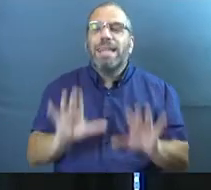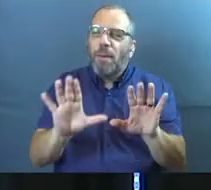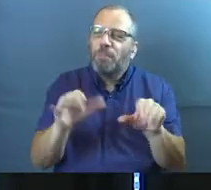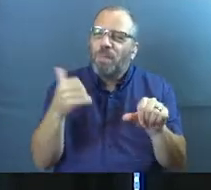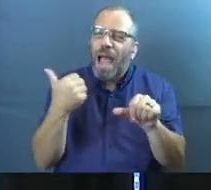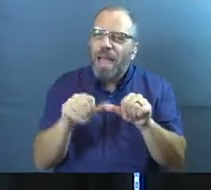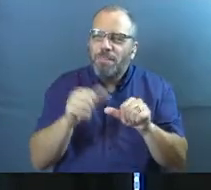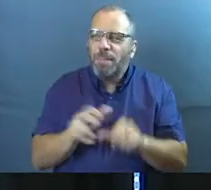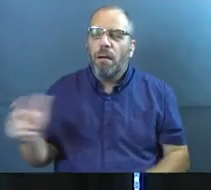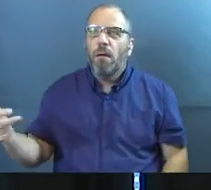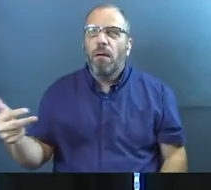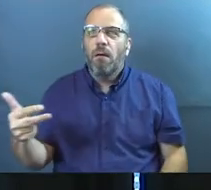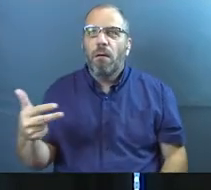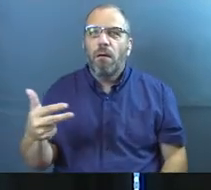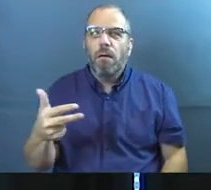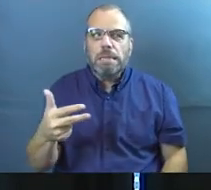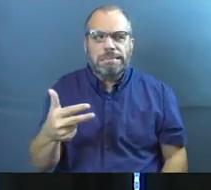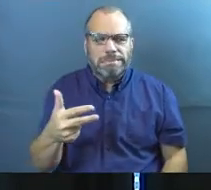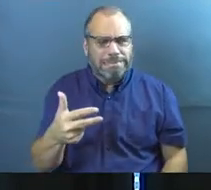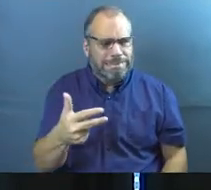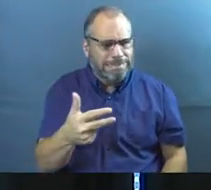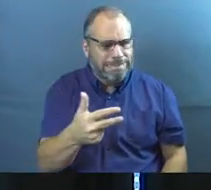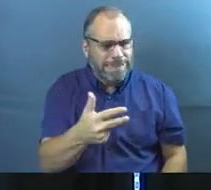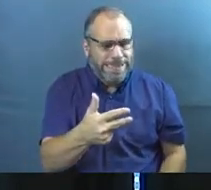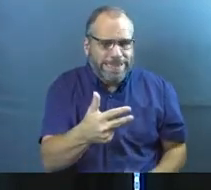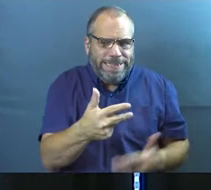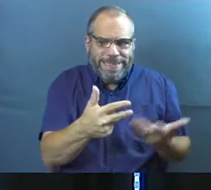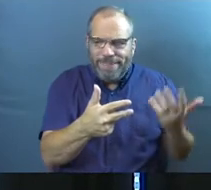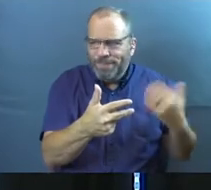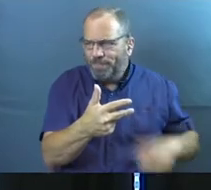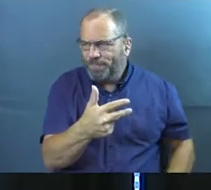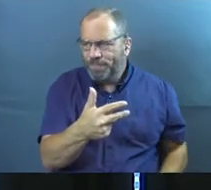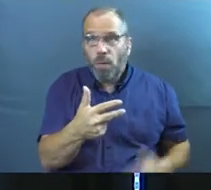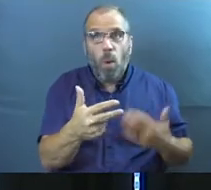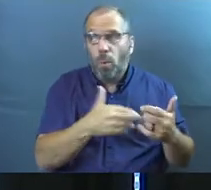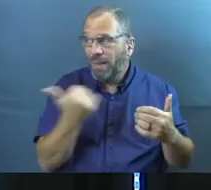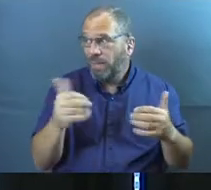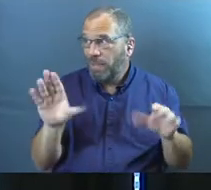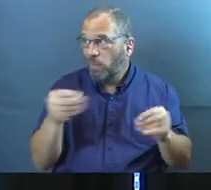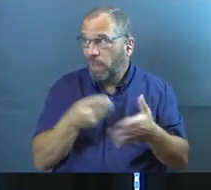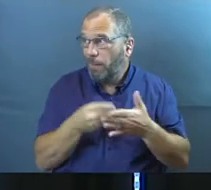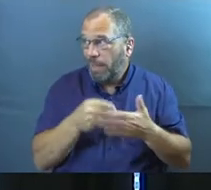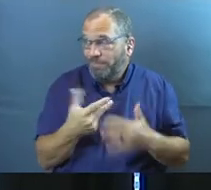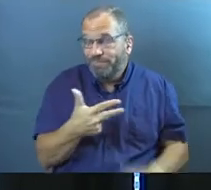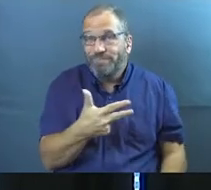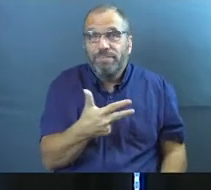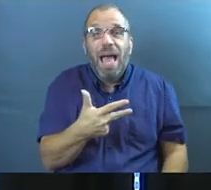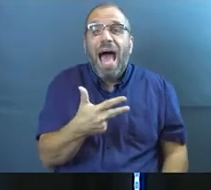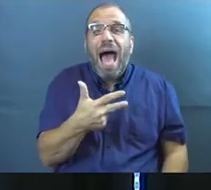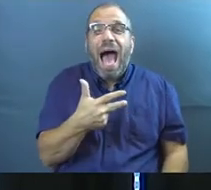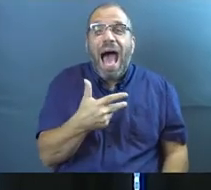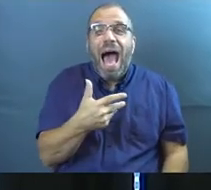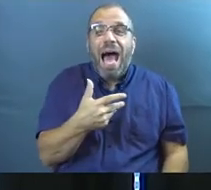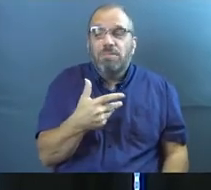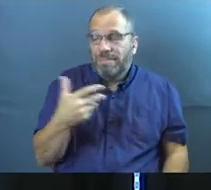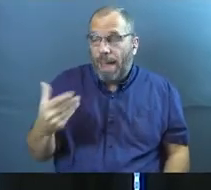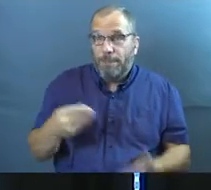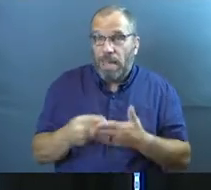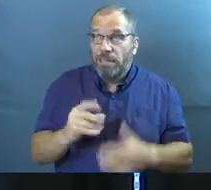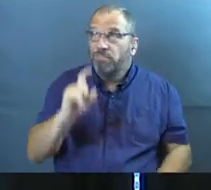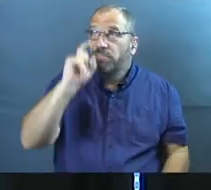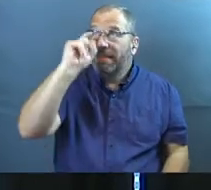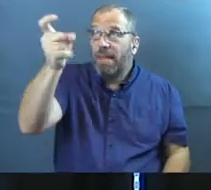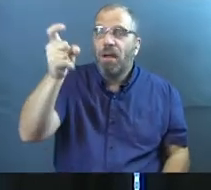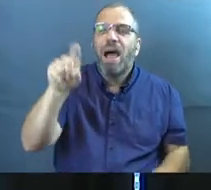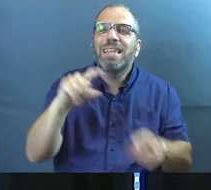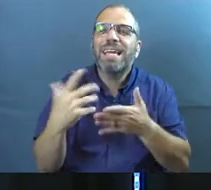I remember driving away and thinking, you know, well, whatever he did with it, like, I was giving that gift to God, like